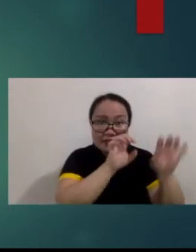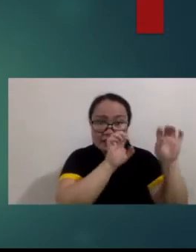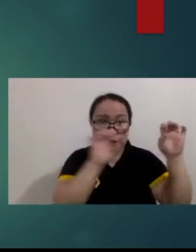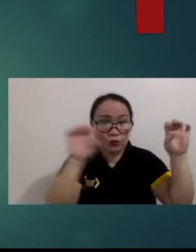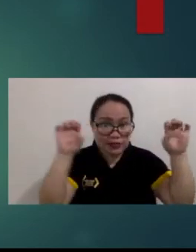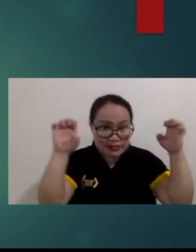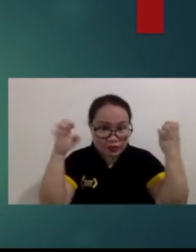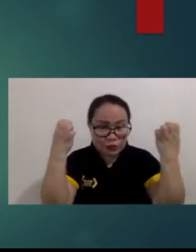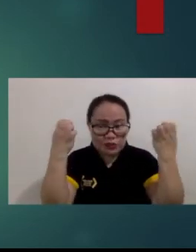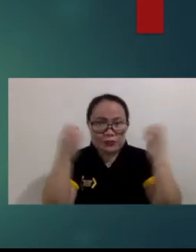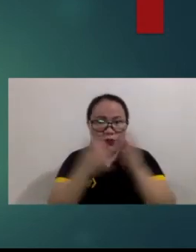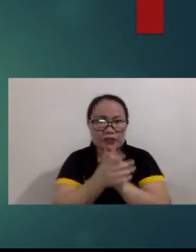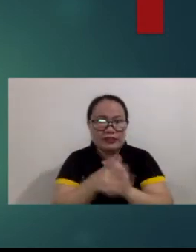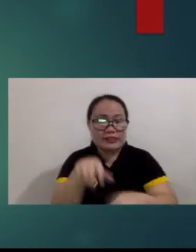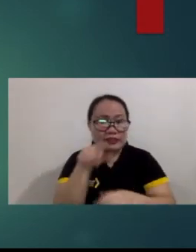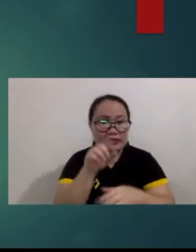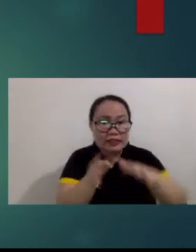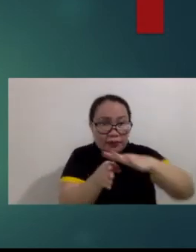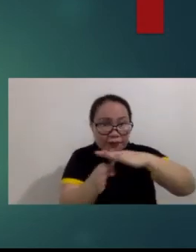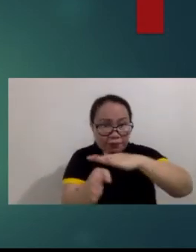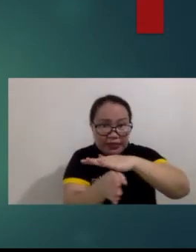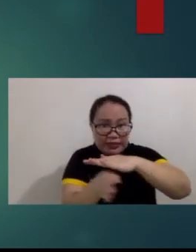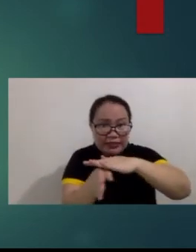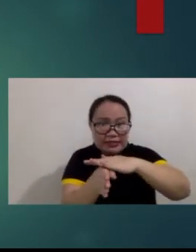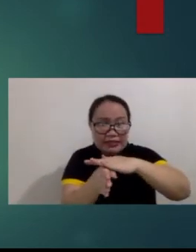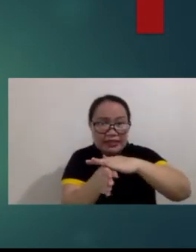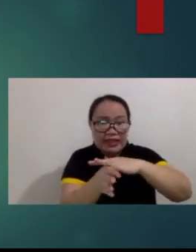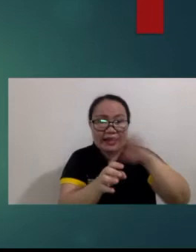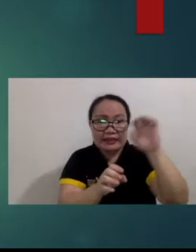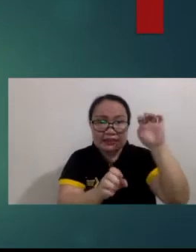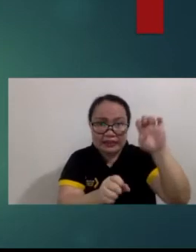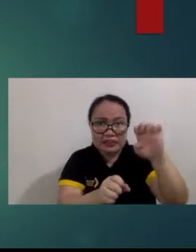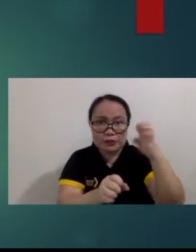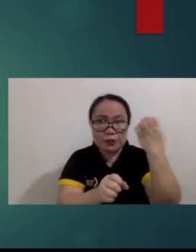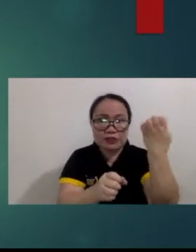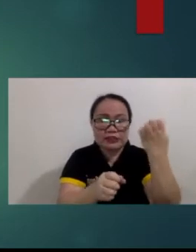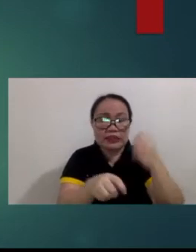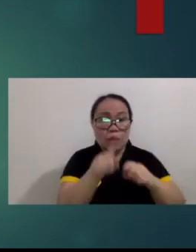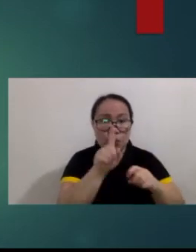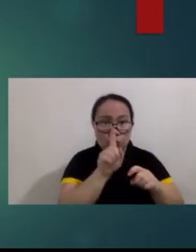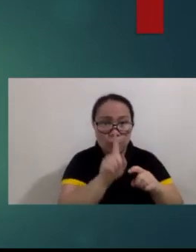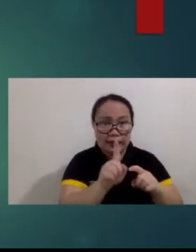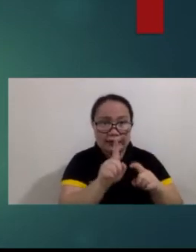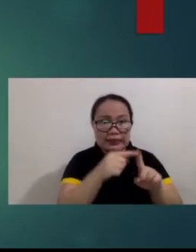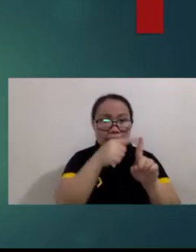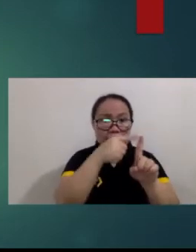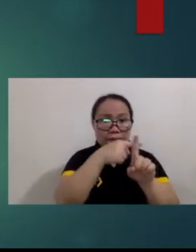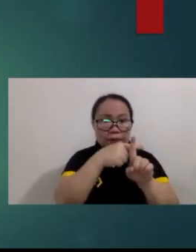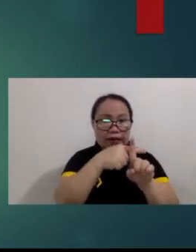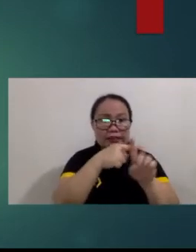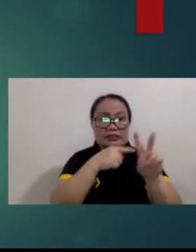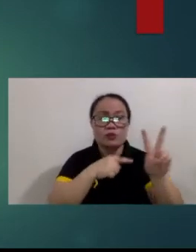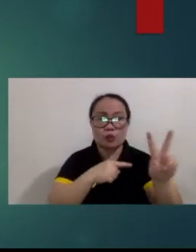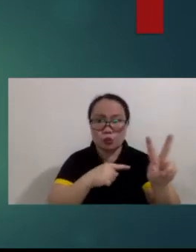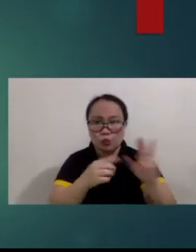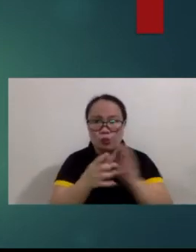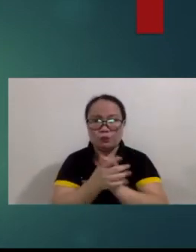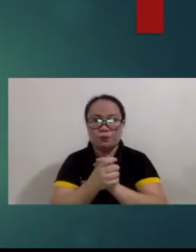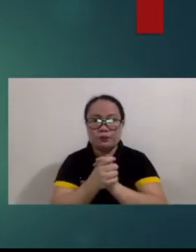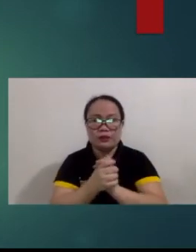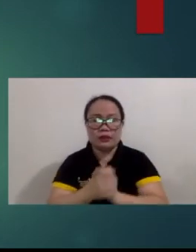the exponents, the two exponents, base, and then the exponent 1 plus